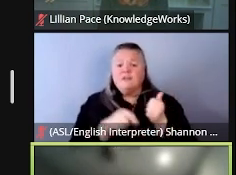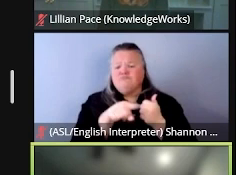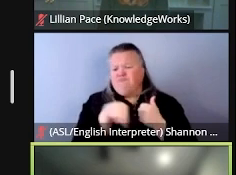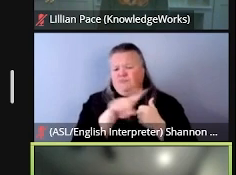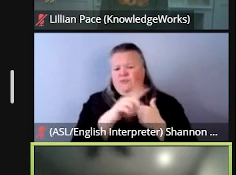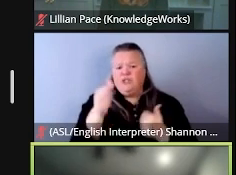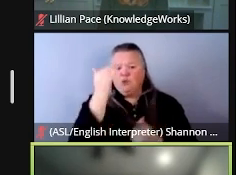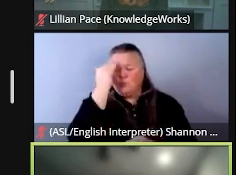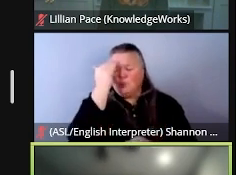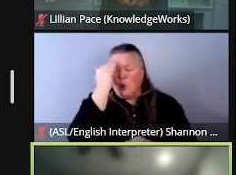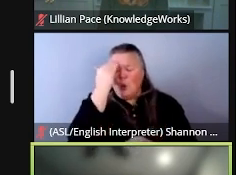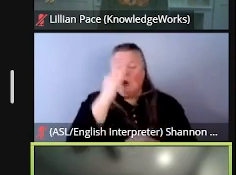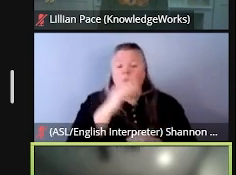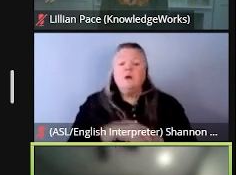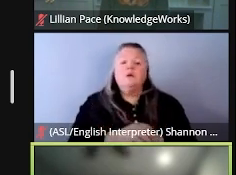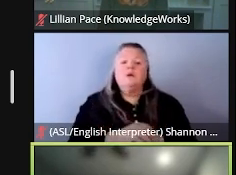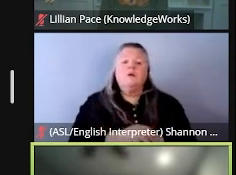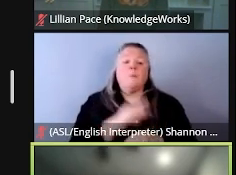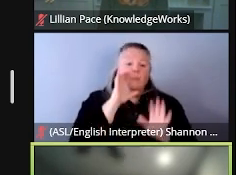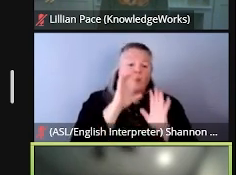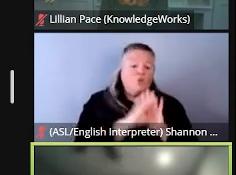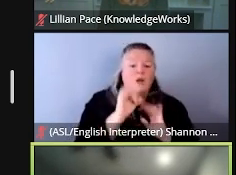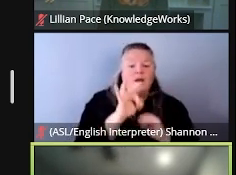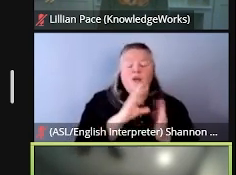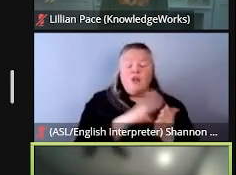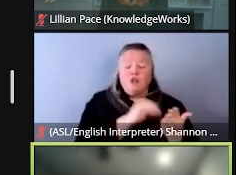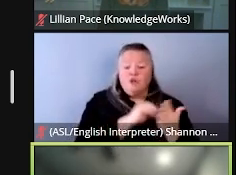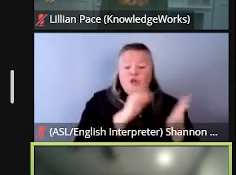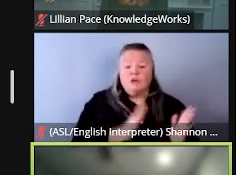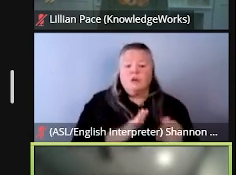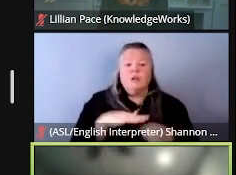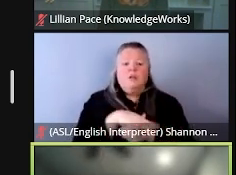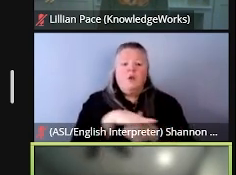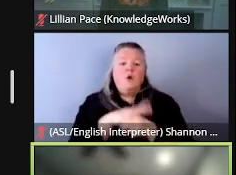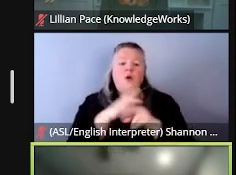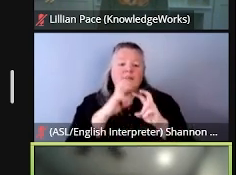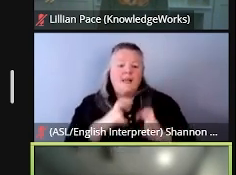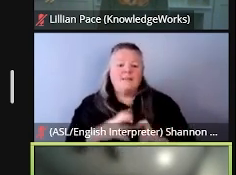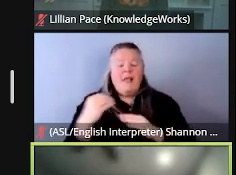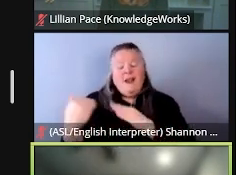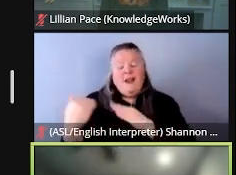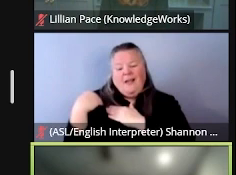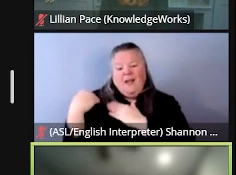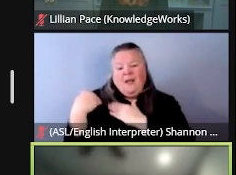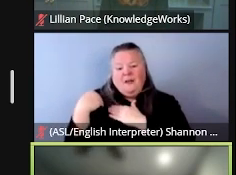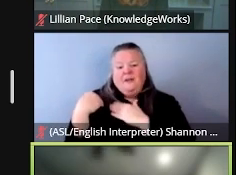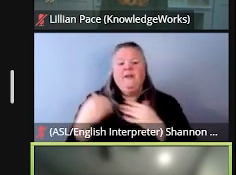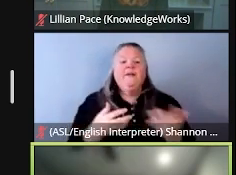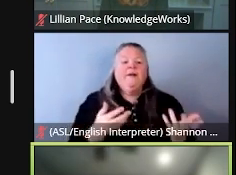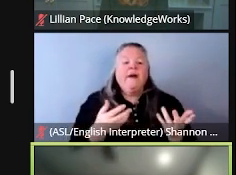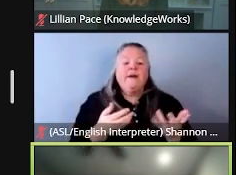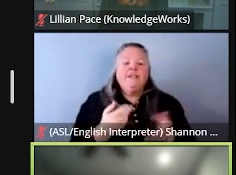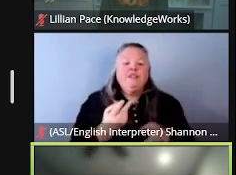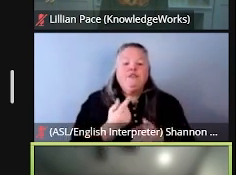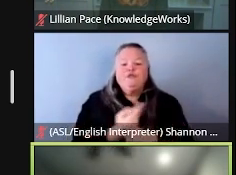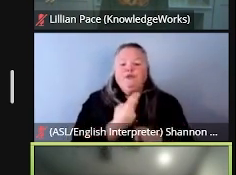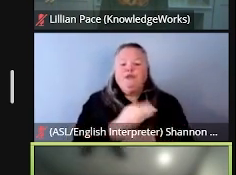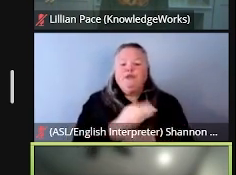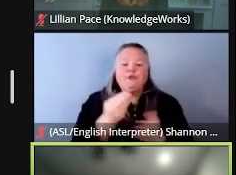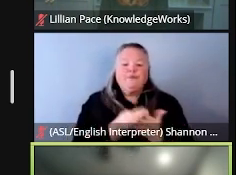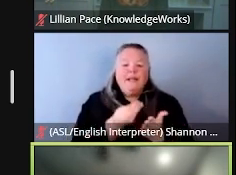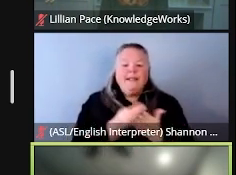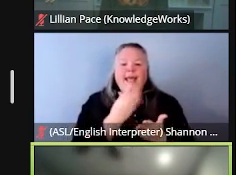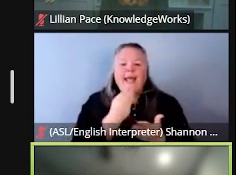committee. Portraits of a learner, local assessment accountability, effectively using funding to support personalization, grad requirement